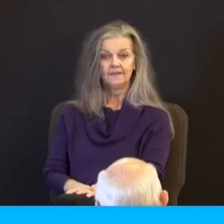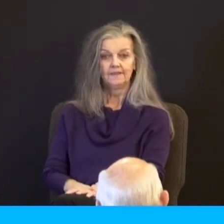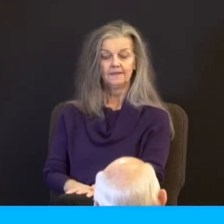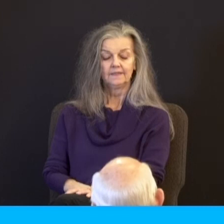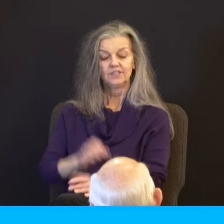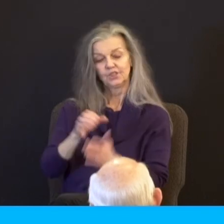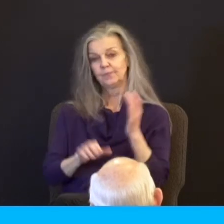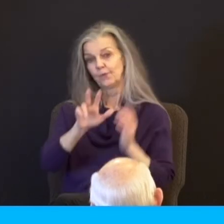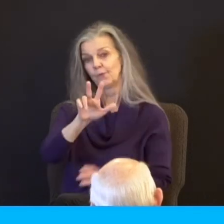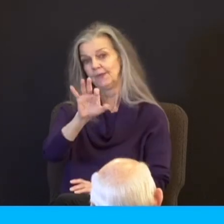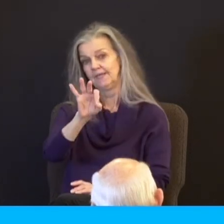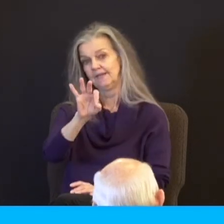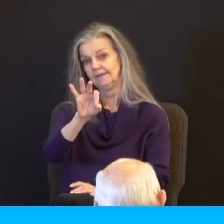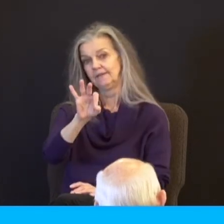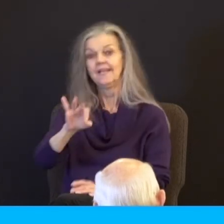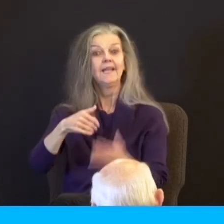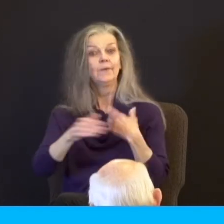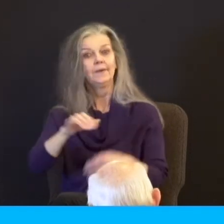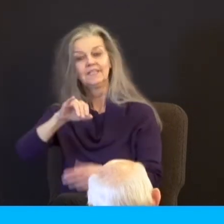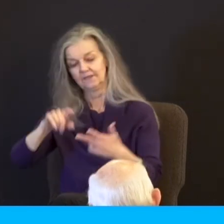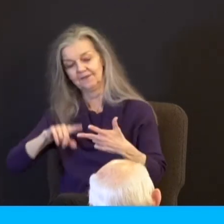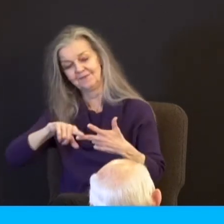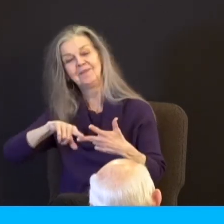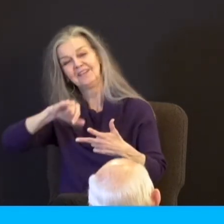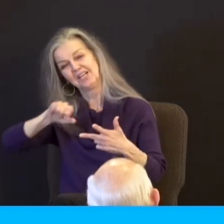Chapter 39. Joseph, remember him?